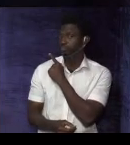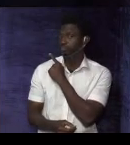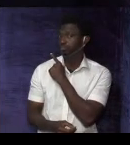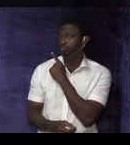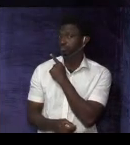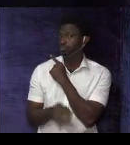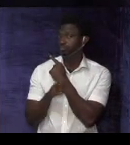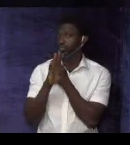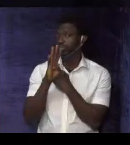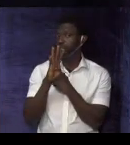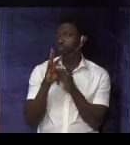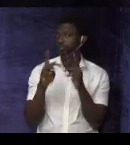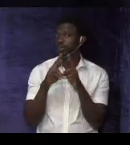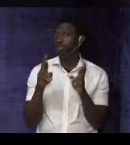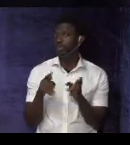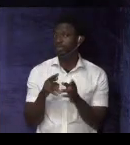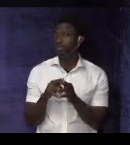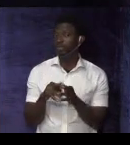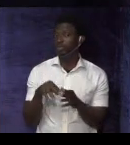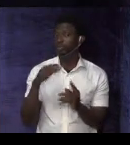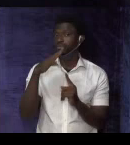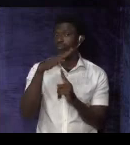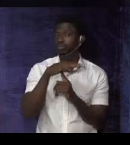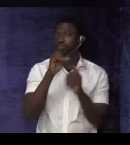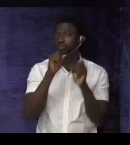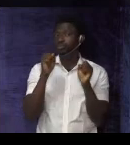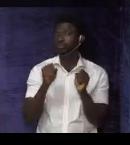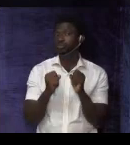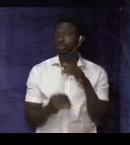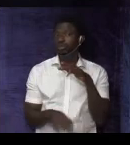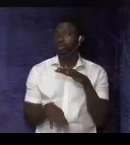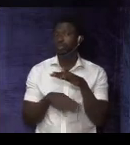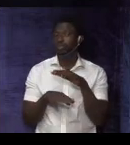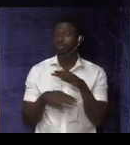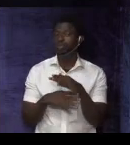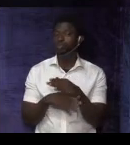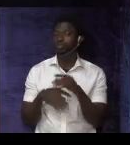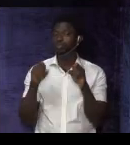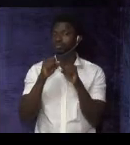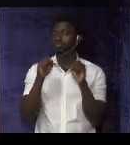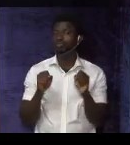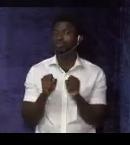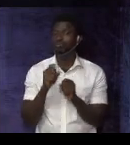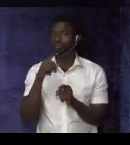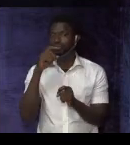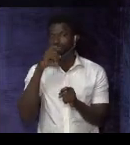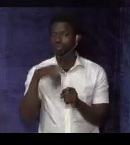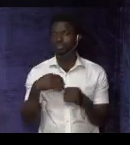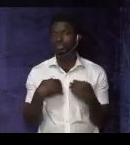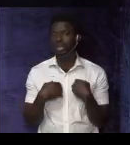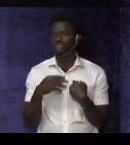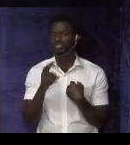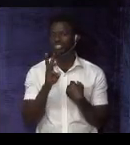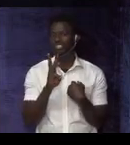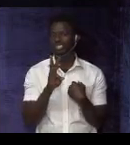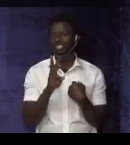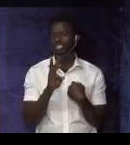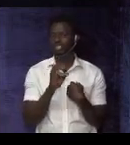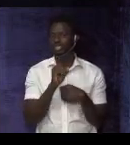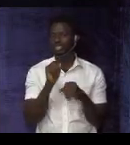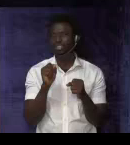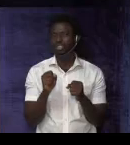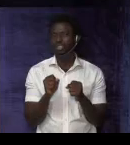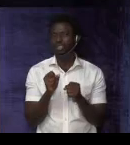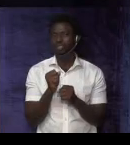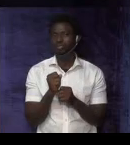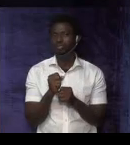4 rectangles, then the top is a square and the bottom is a square. And that's why you must have 6 shapes in the net. So